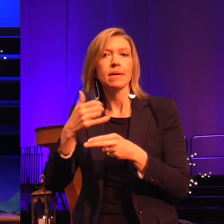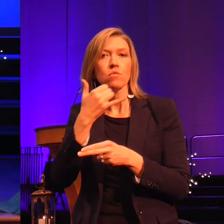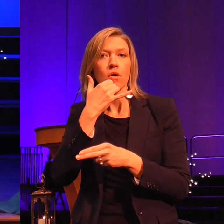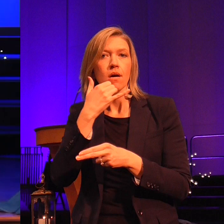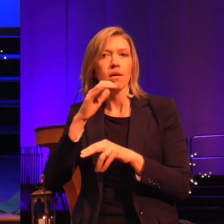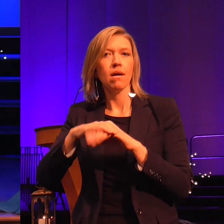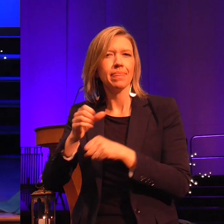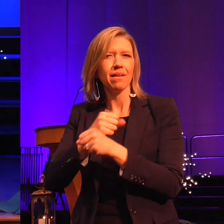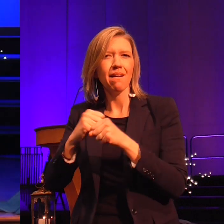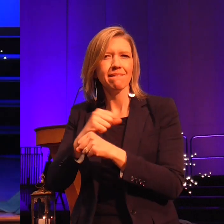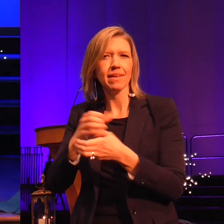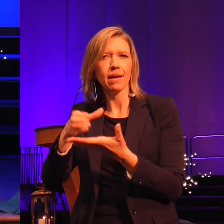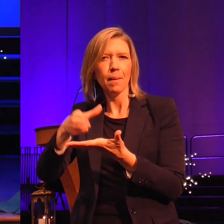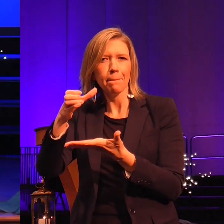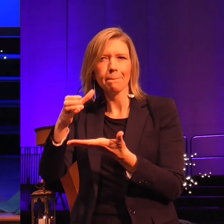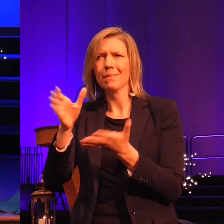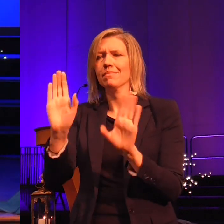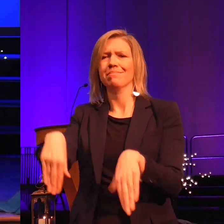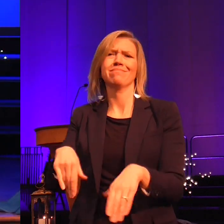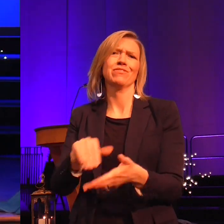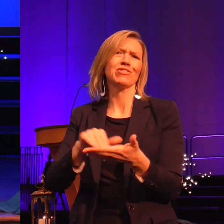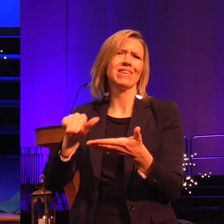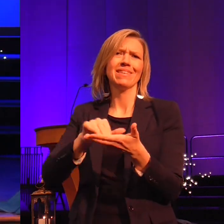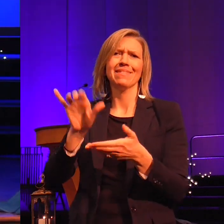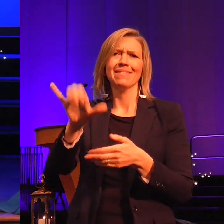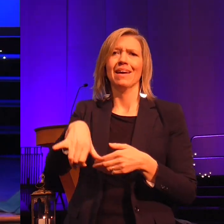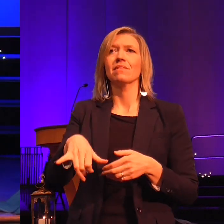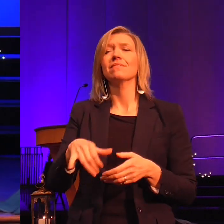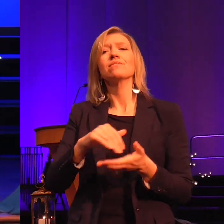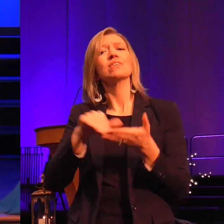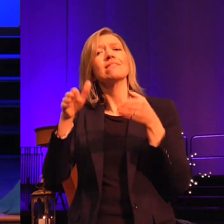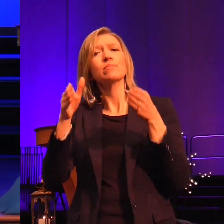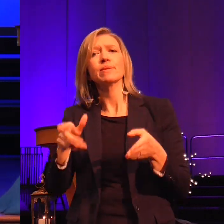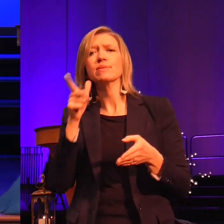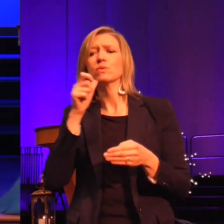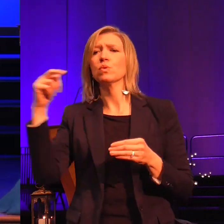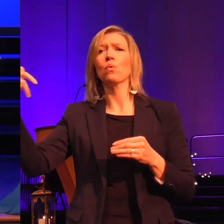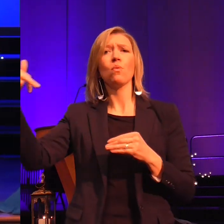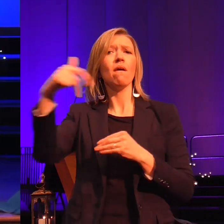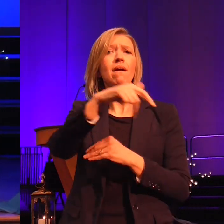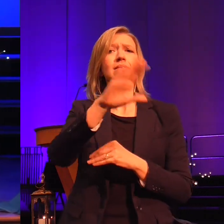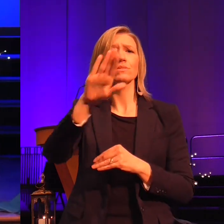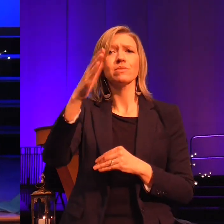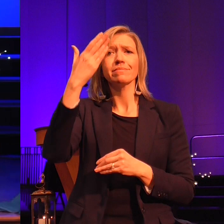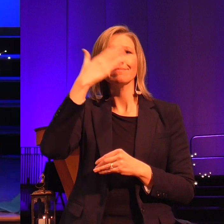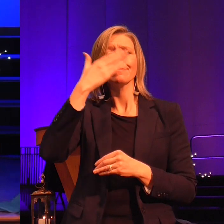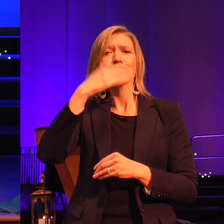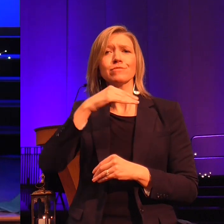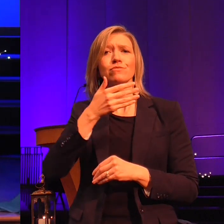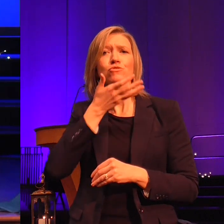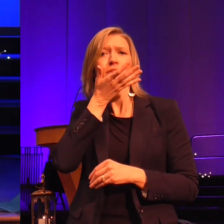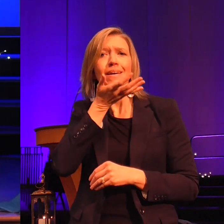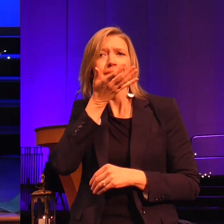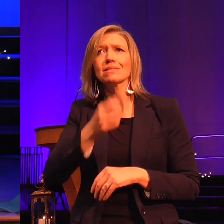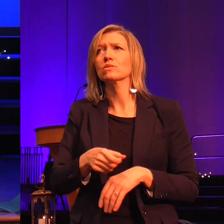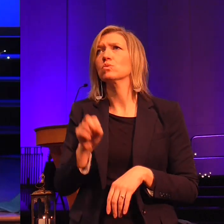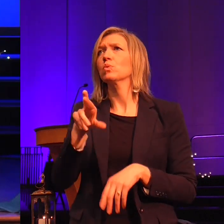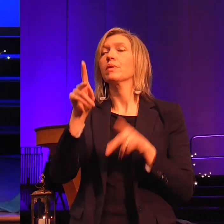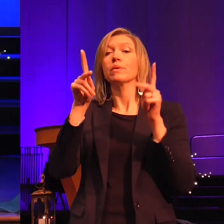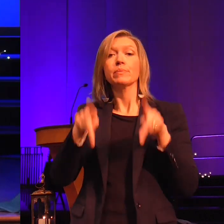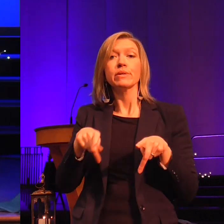coffee place. Forgiving the person who walks on your grass, or the person who kicks your seat in the theater or